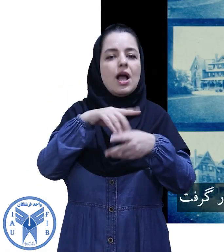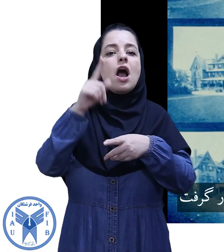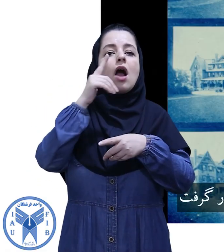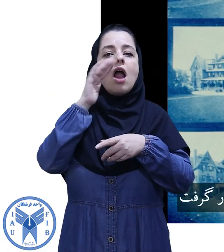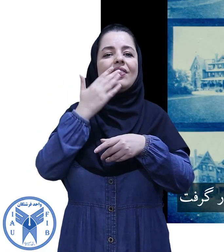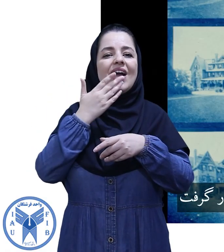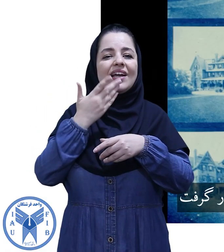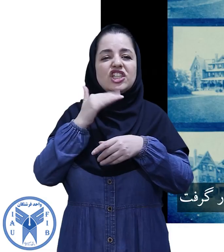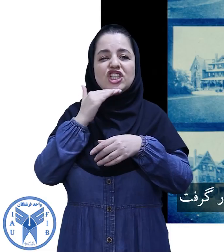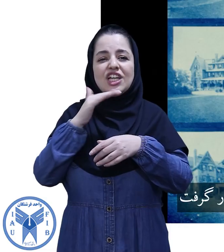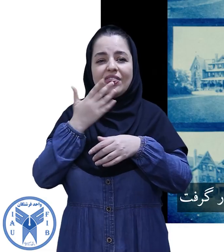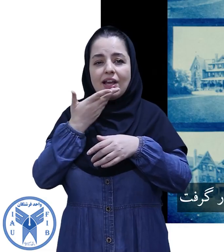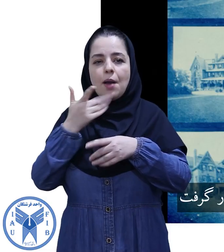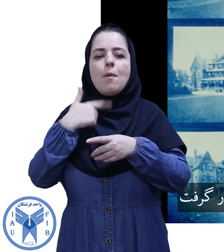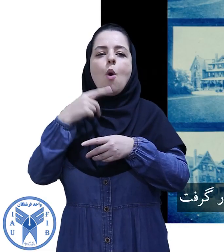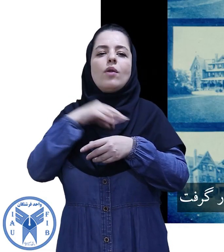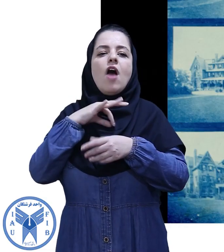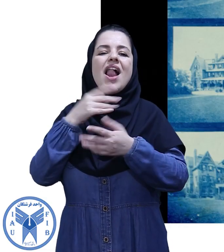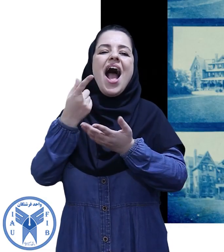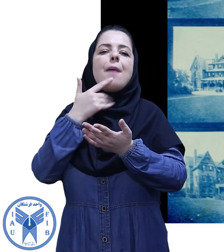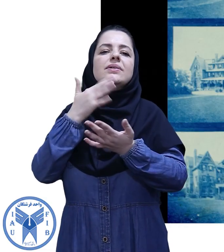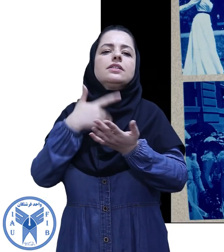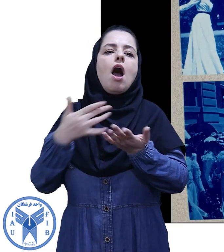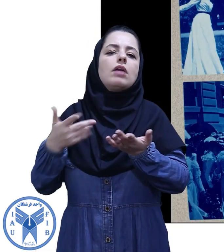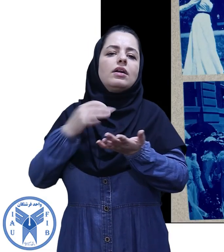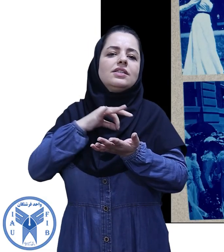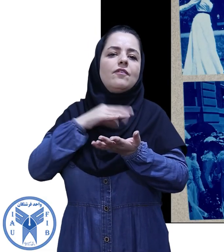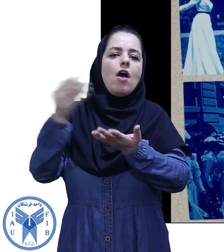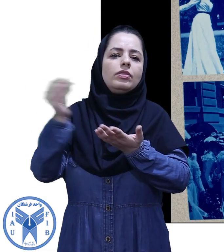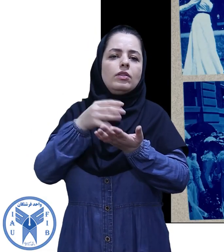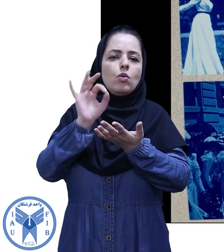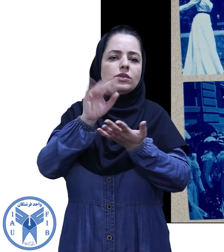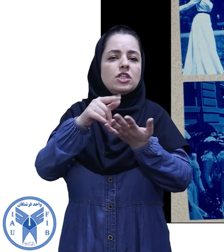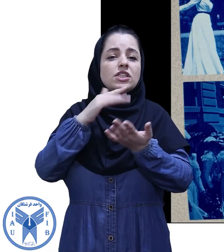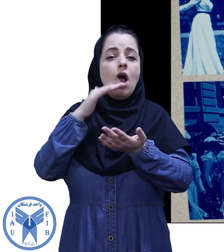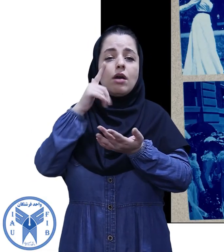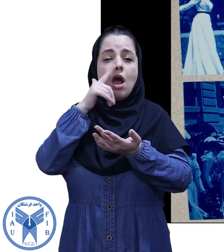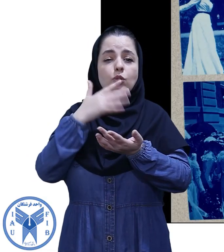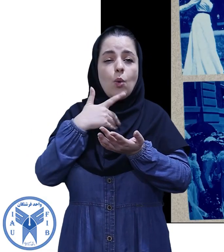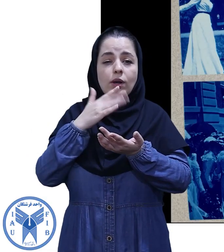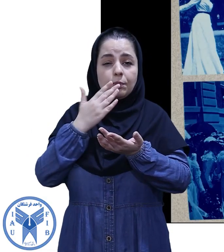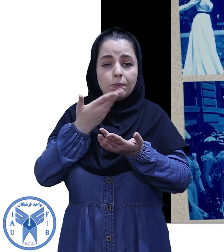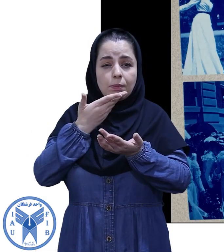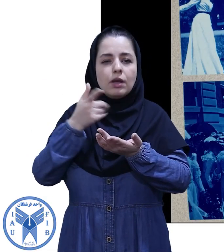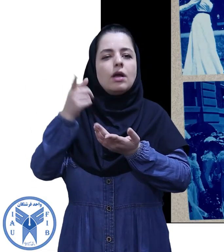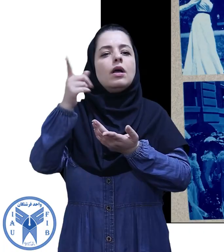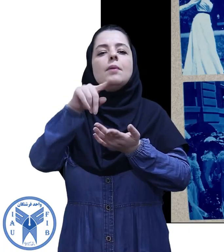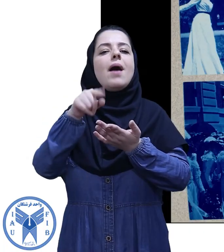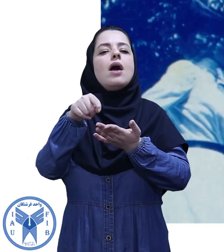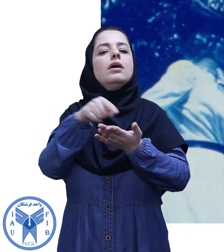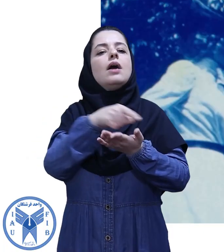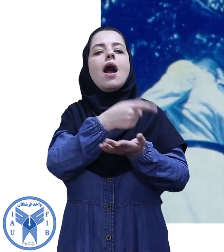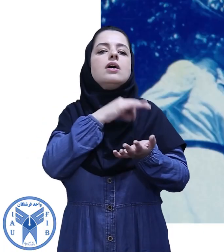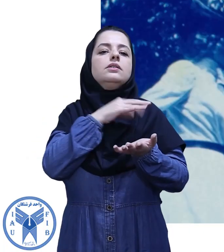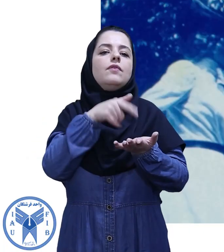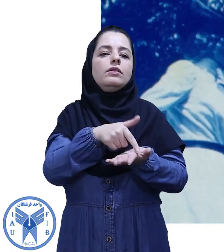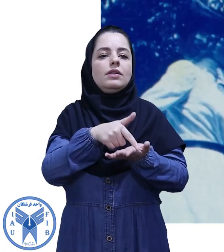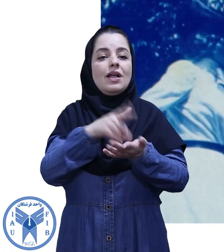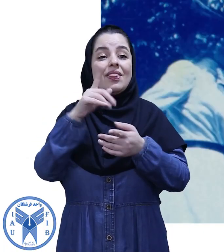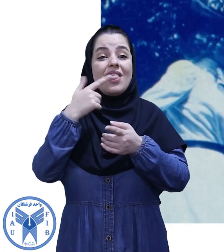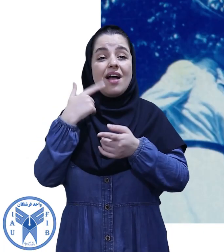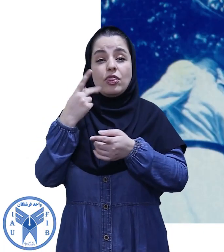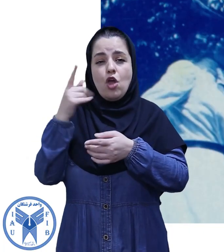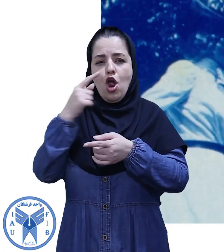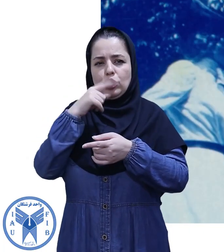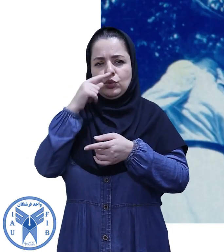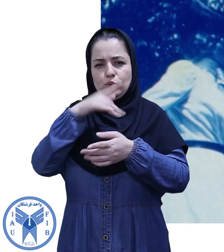contact sheets as a proofing material. The most common cyanotype you'll find are the